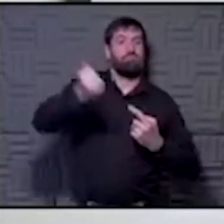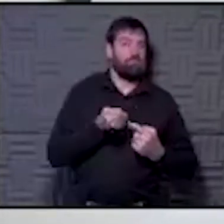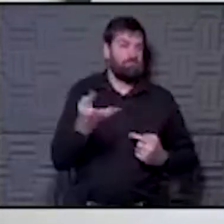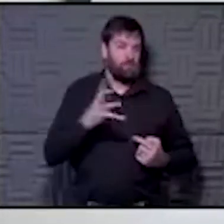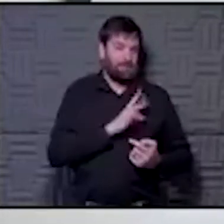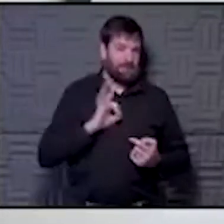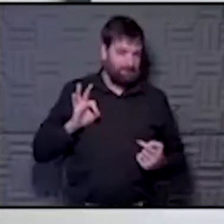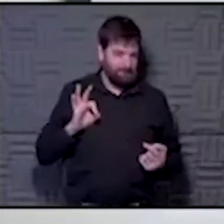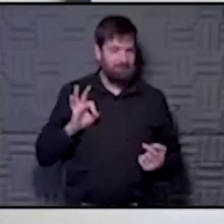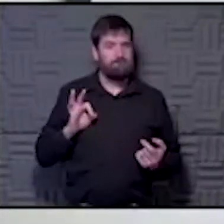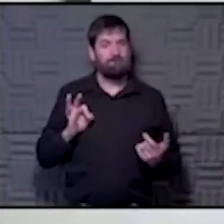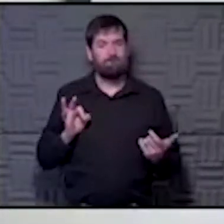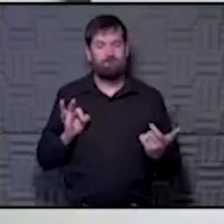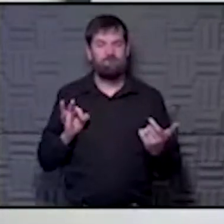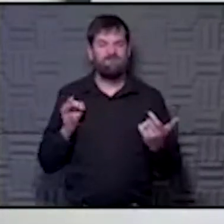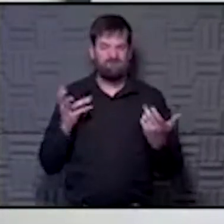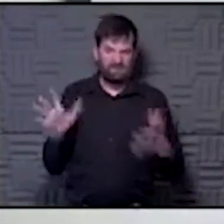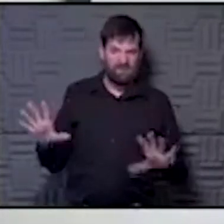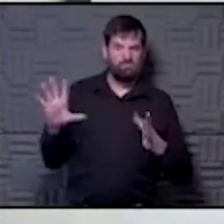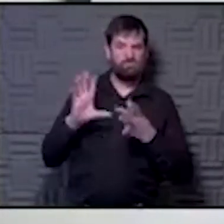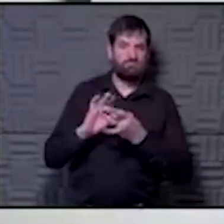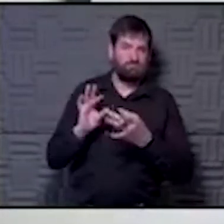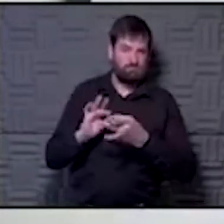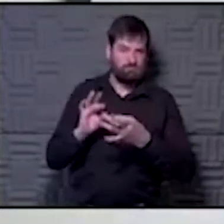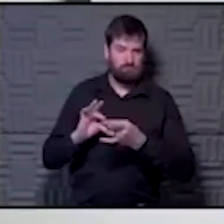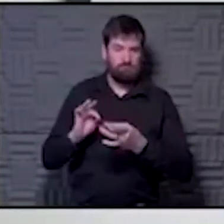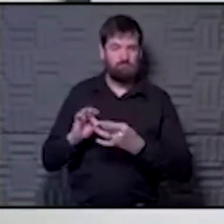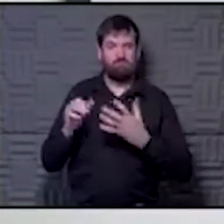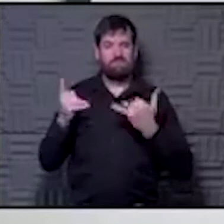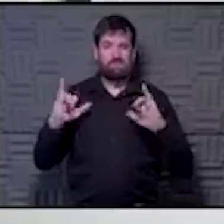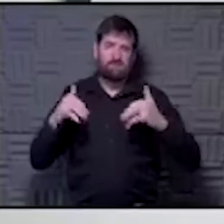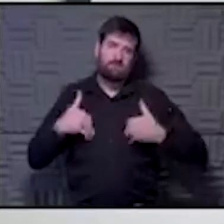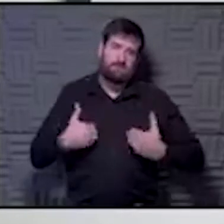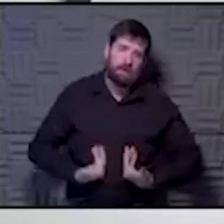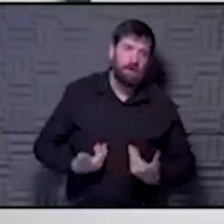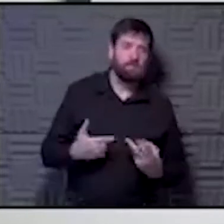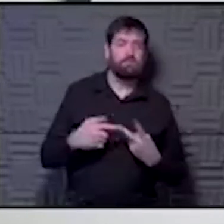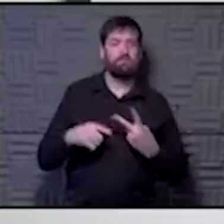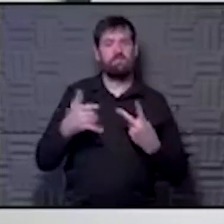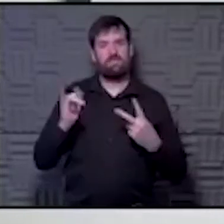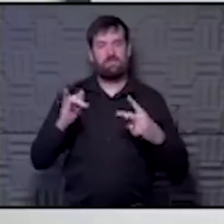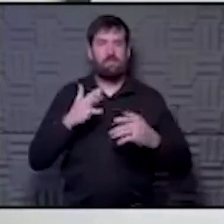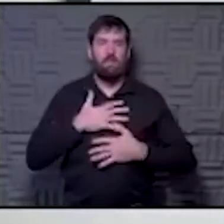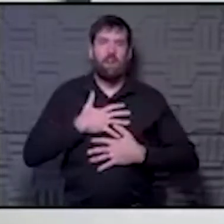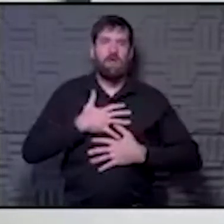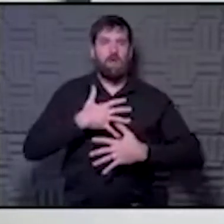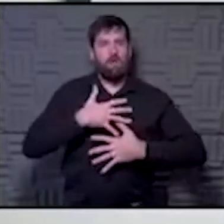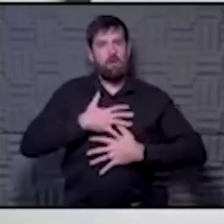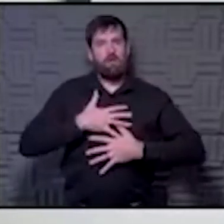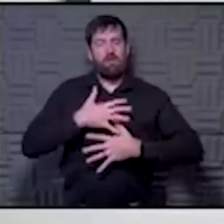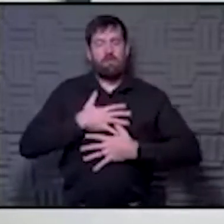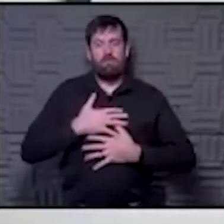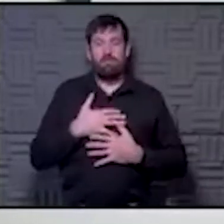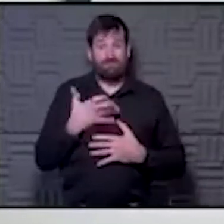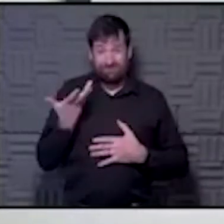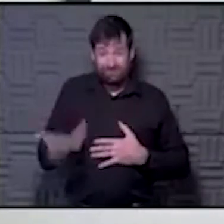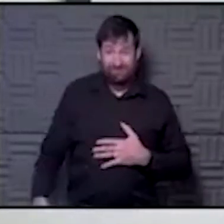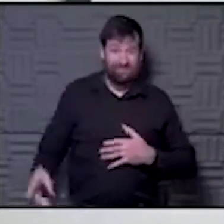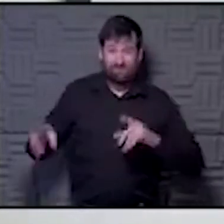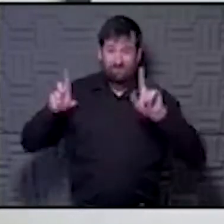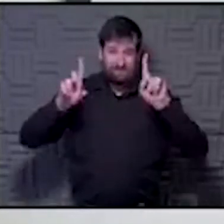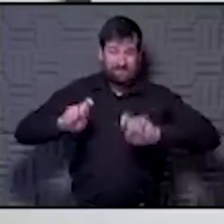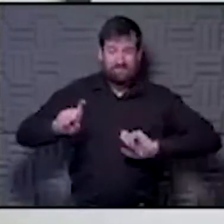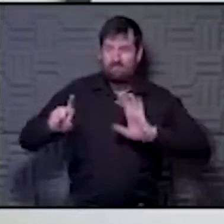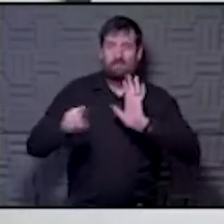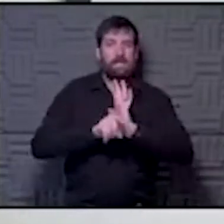have been out that have talked about still being tired, still having trouble breathing, even after a test is negative,